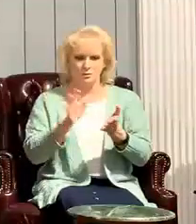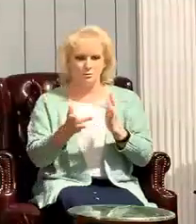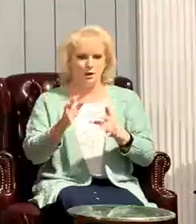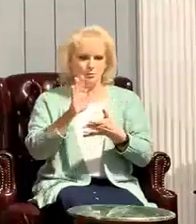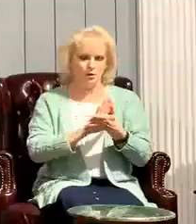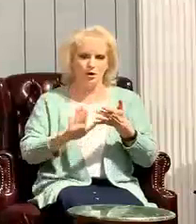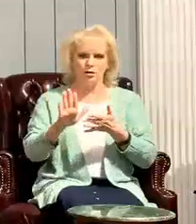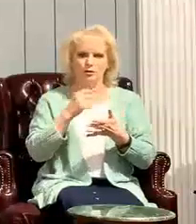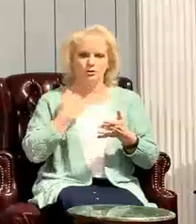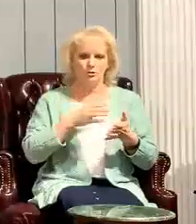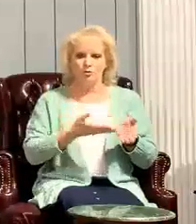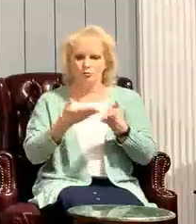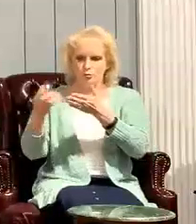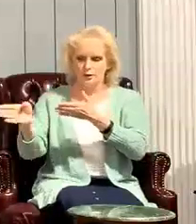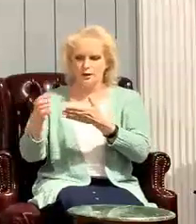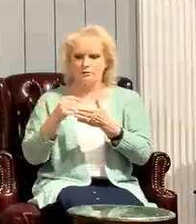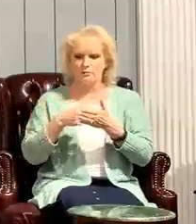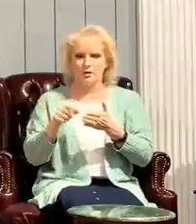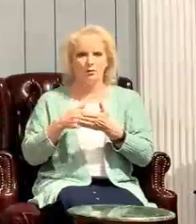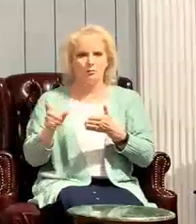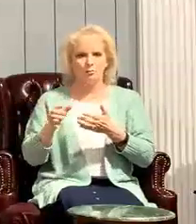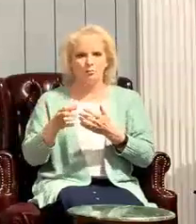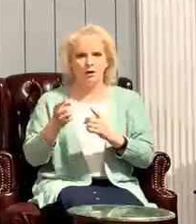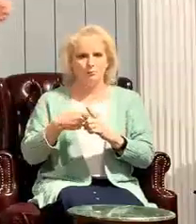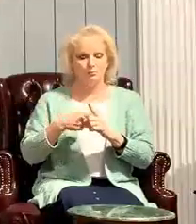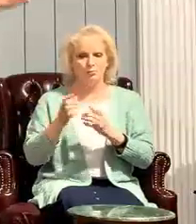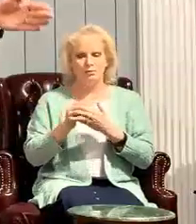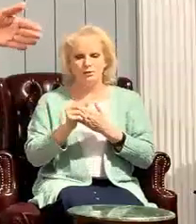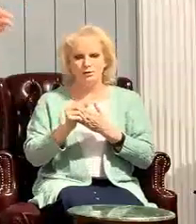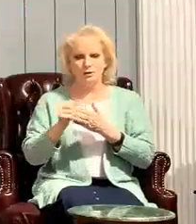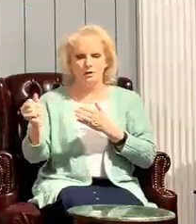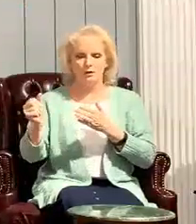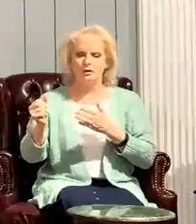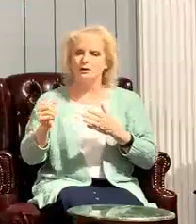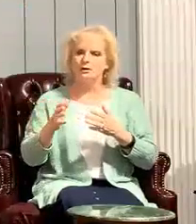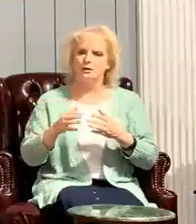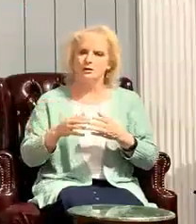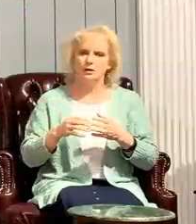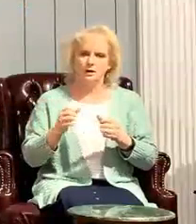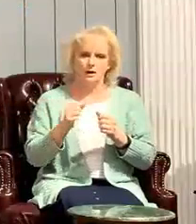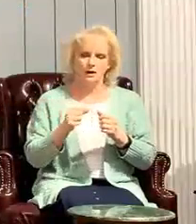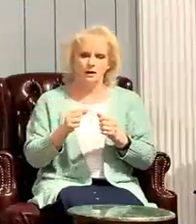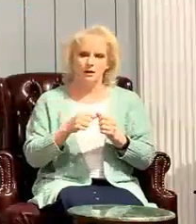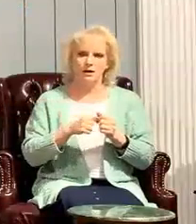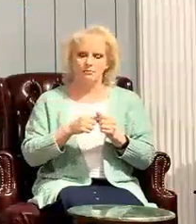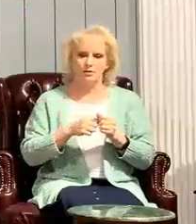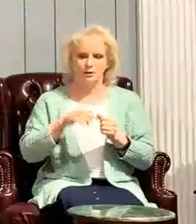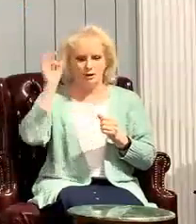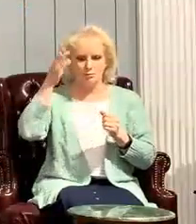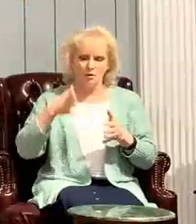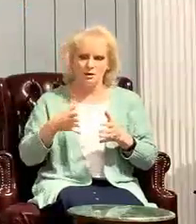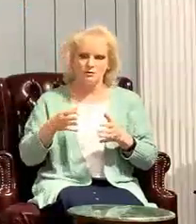gave monthly money to Christian Law Association. And every pastor that I've had in Astoria and